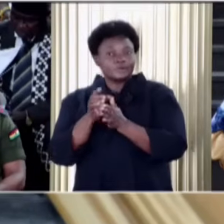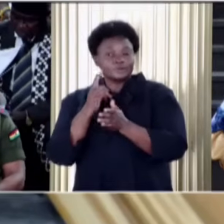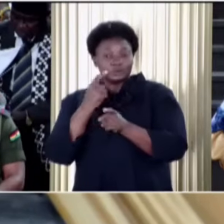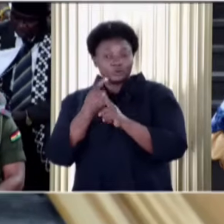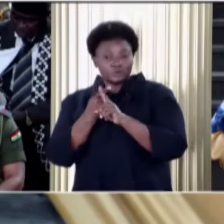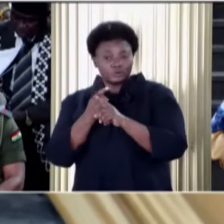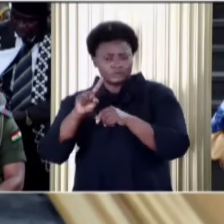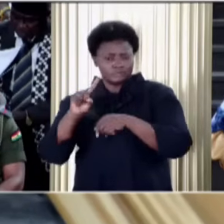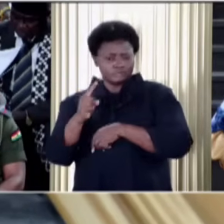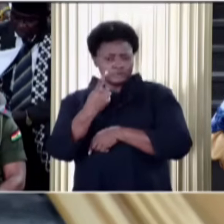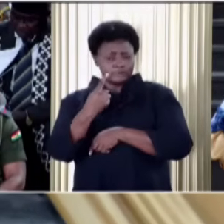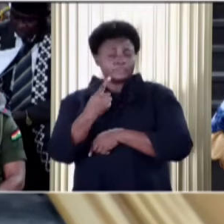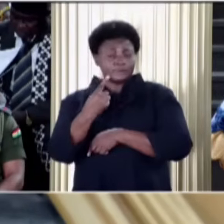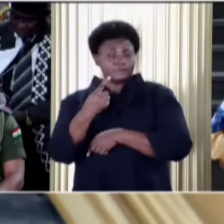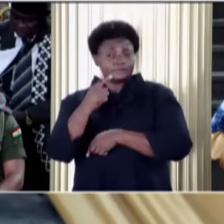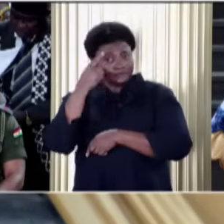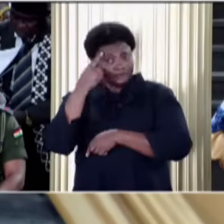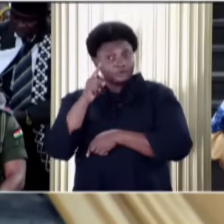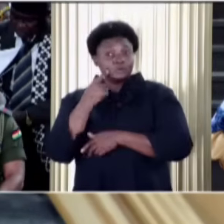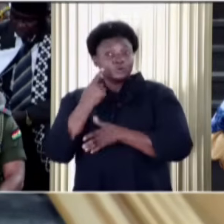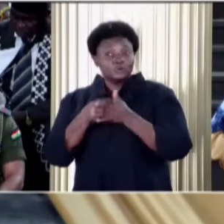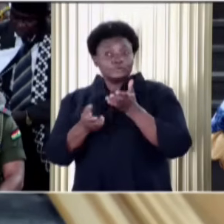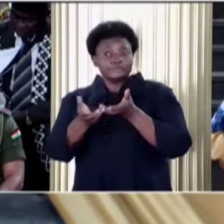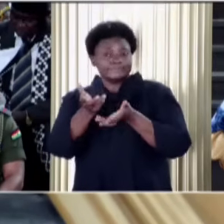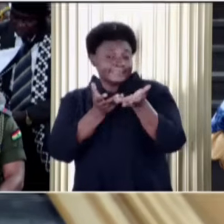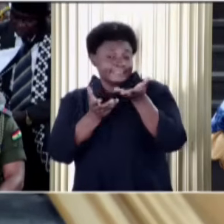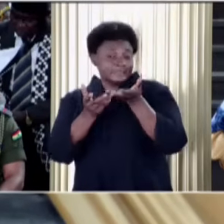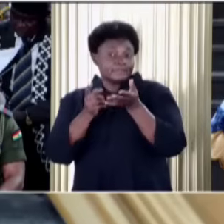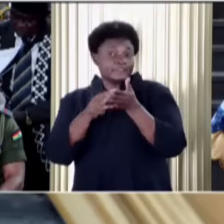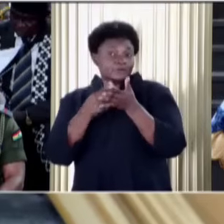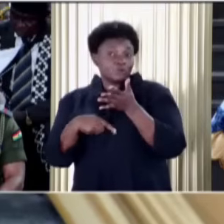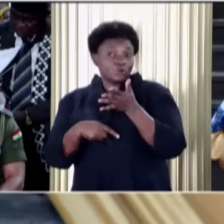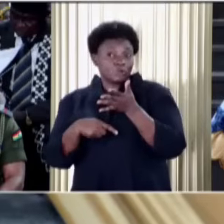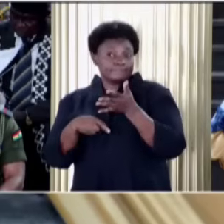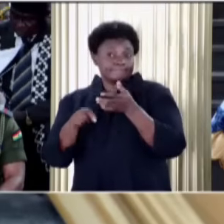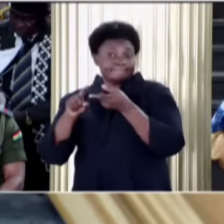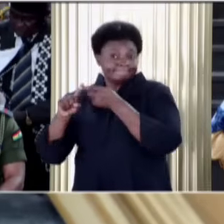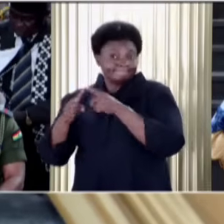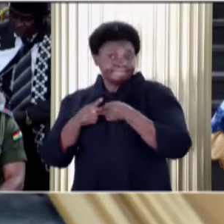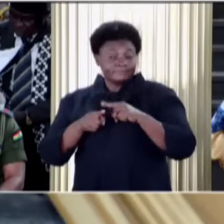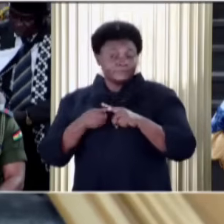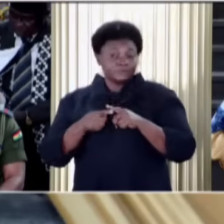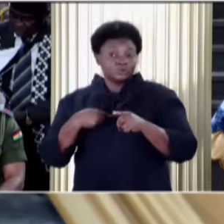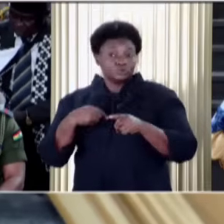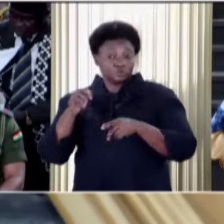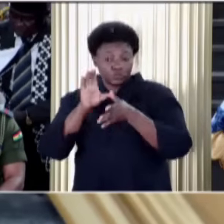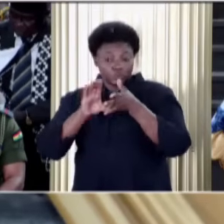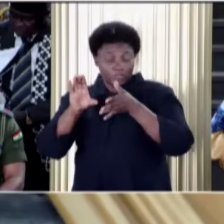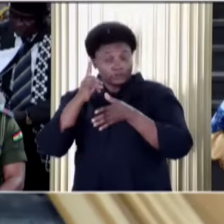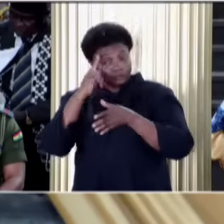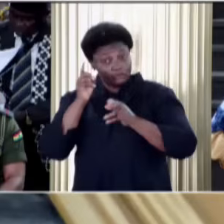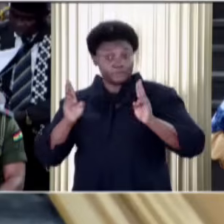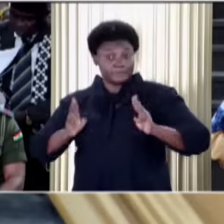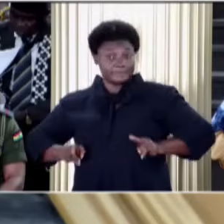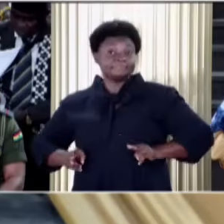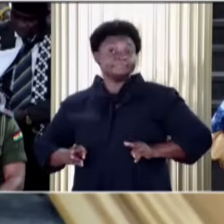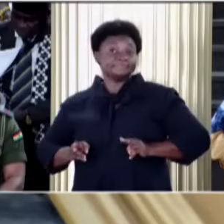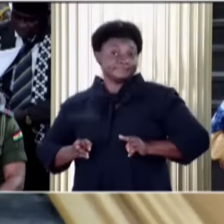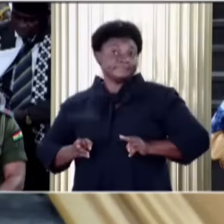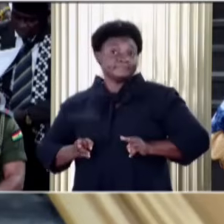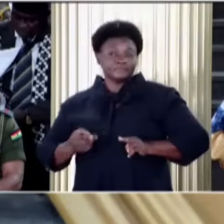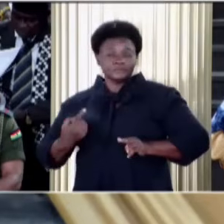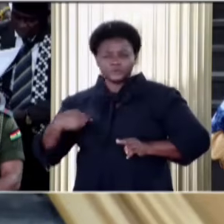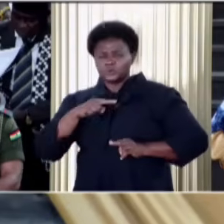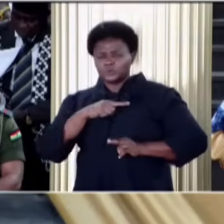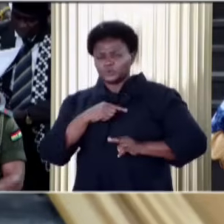4, that is engagement and partnership. Your College of Humanities, you really are